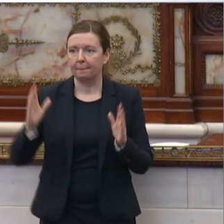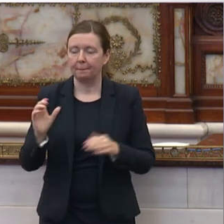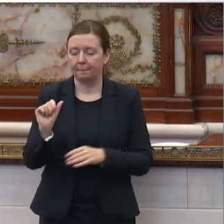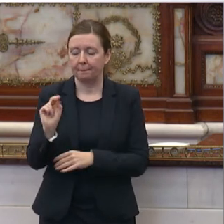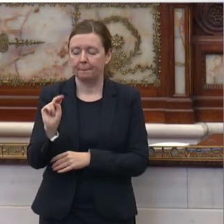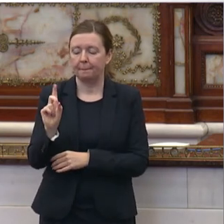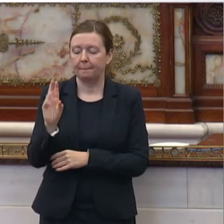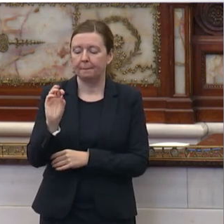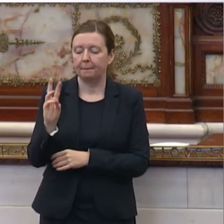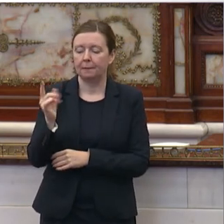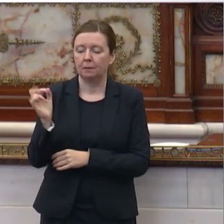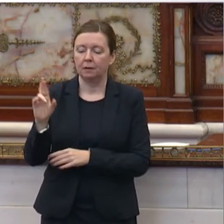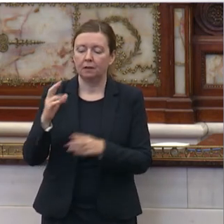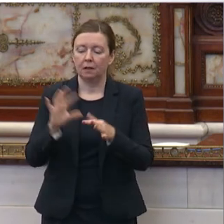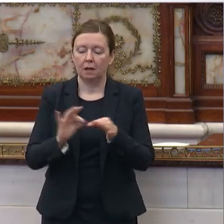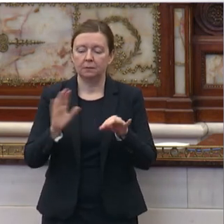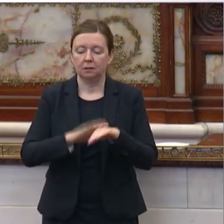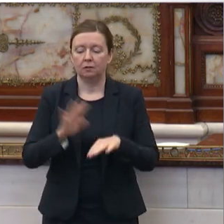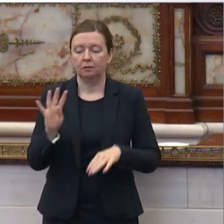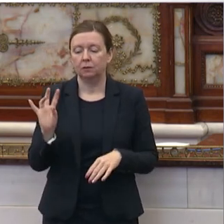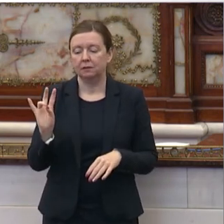Miller, commenting on